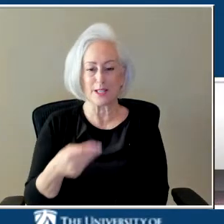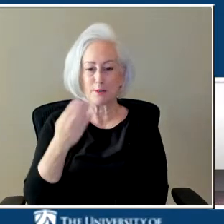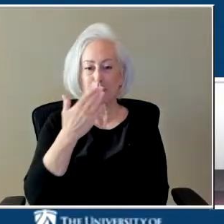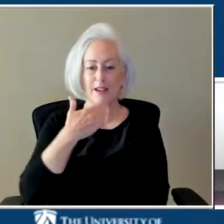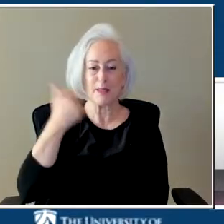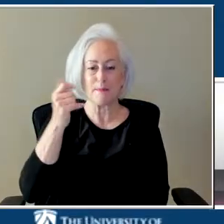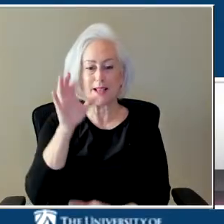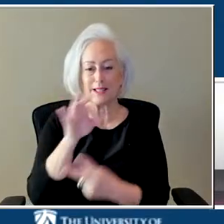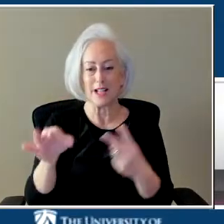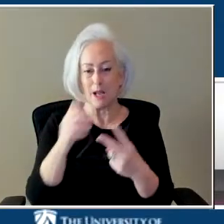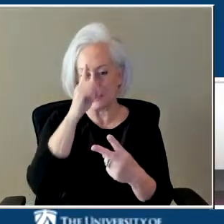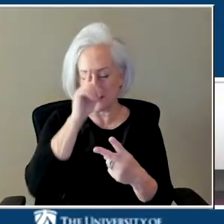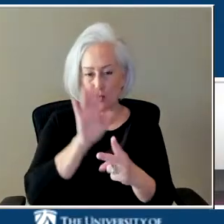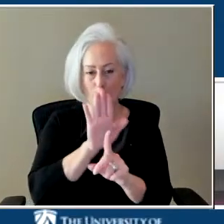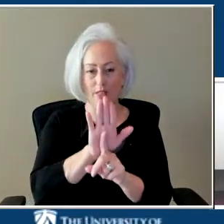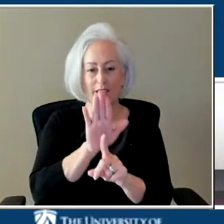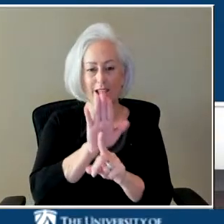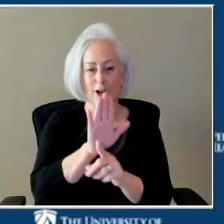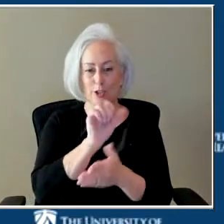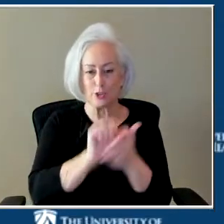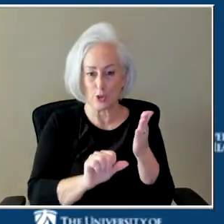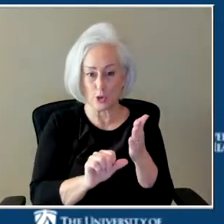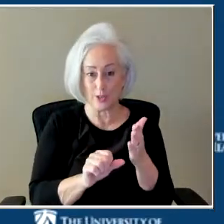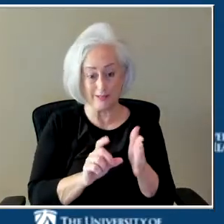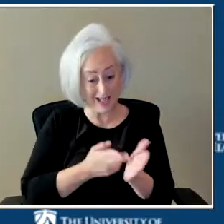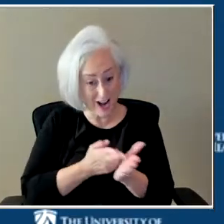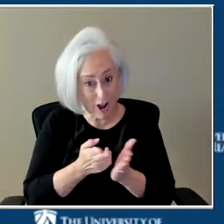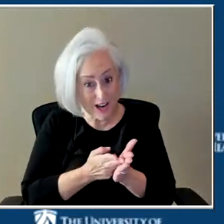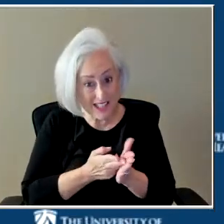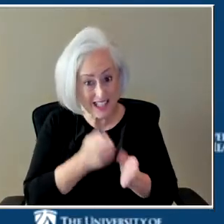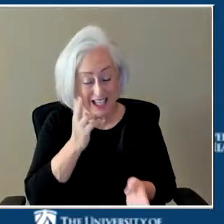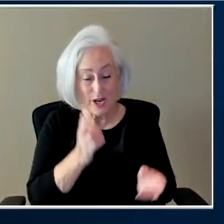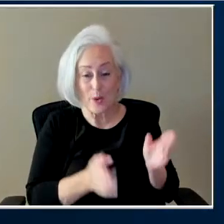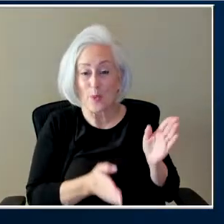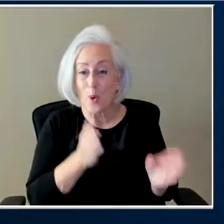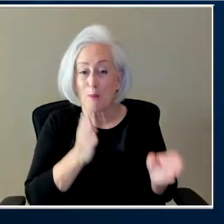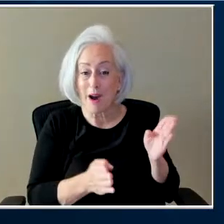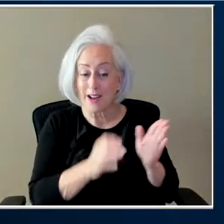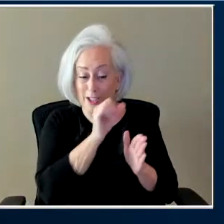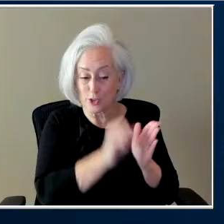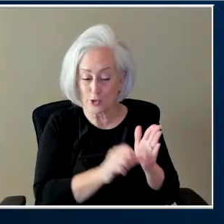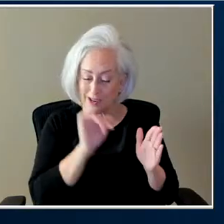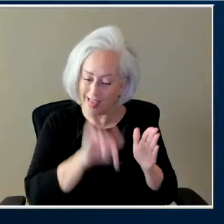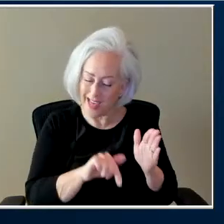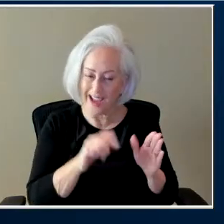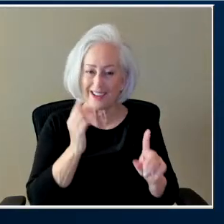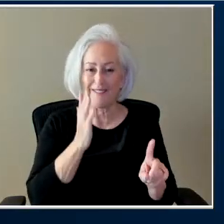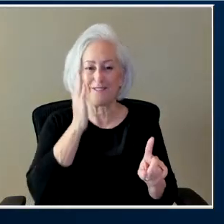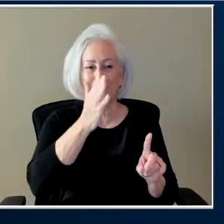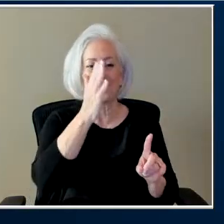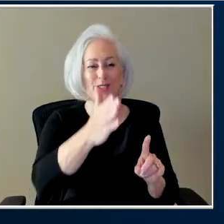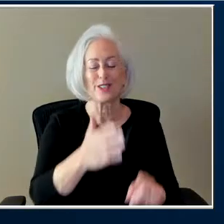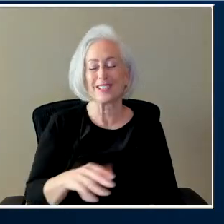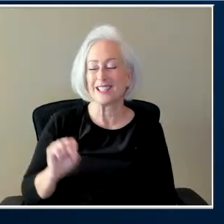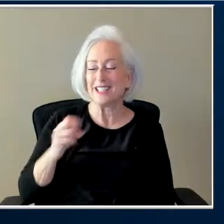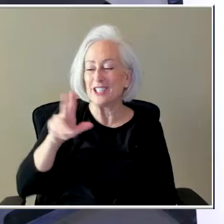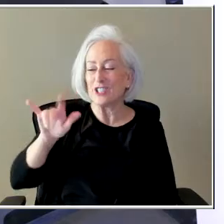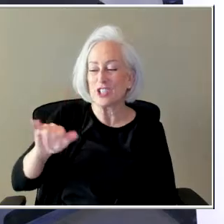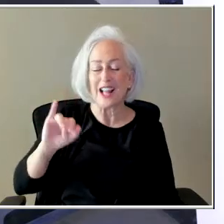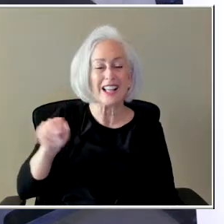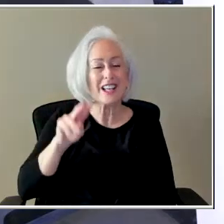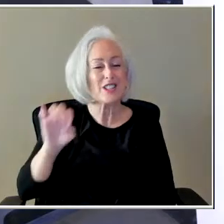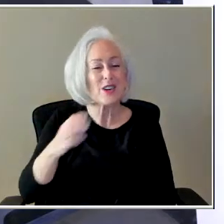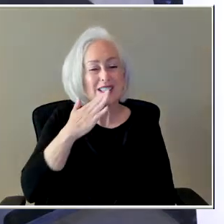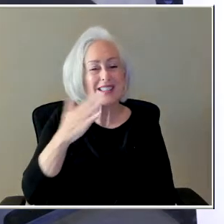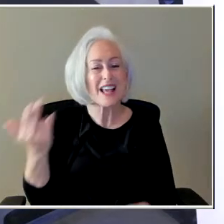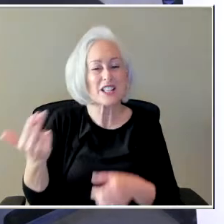surgery, and honestly, robotic surgery is the future. Shelley and Joyce, we're so glad you both came in today to share your